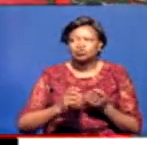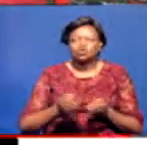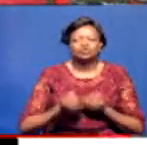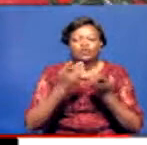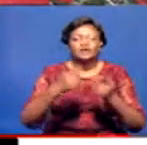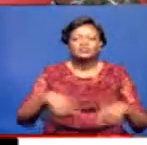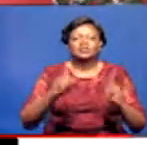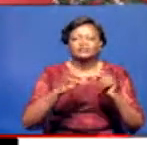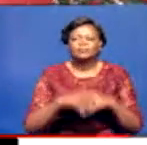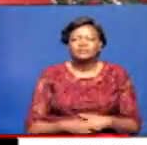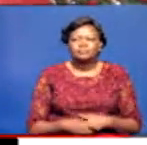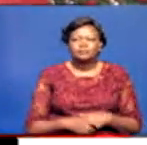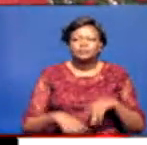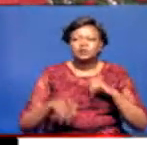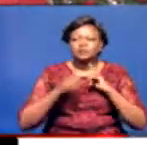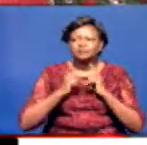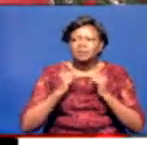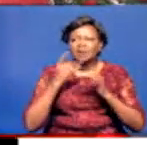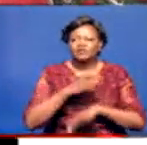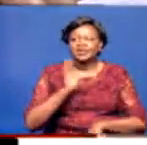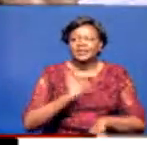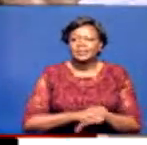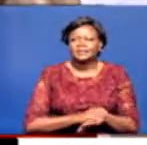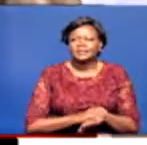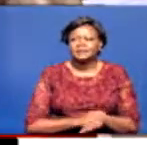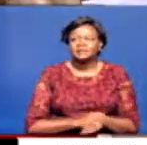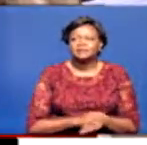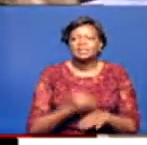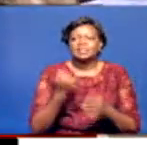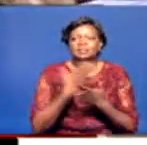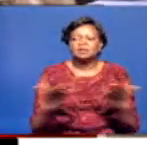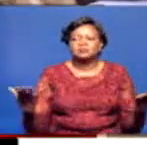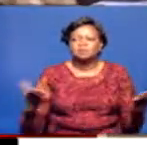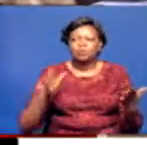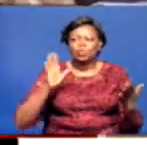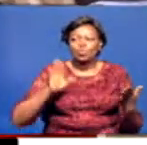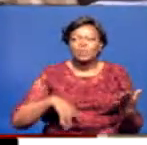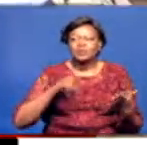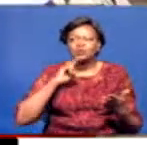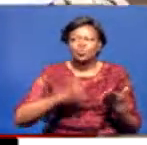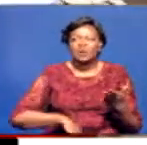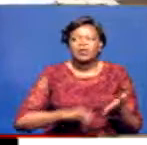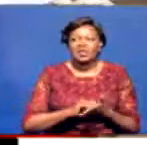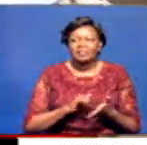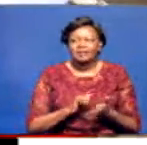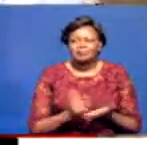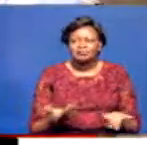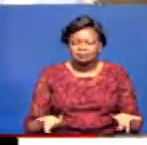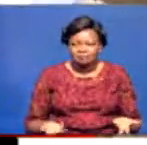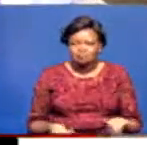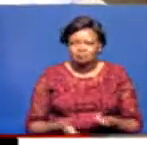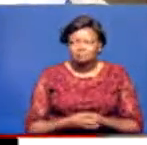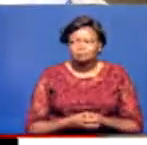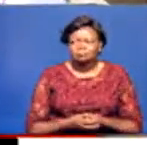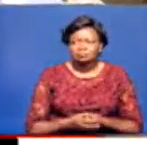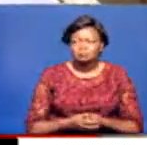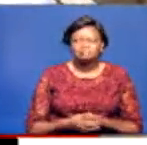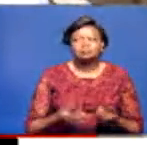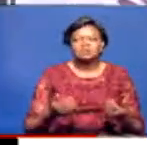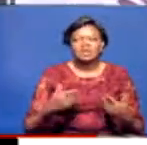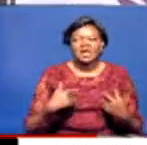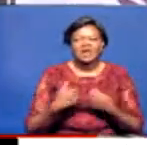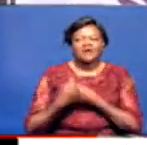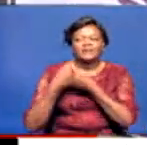themselves. Speaking after receiving the goodies, the women decried of a rough reception while on their campaign trail,